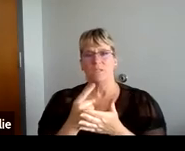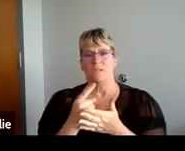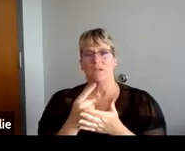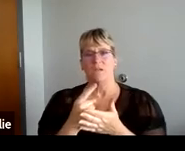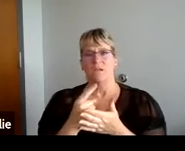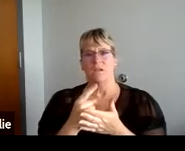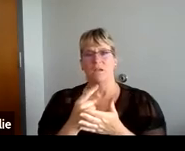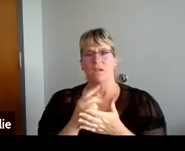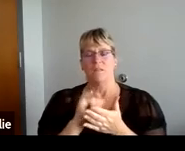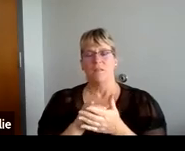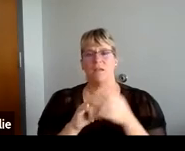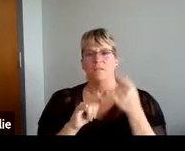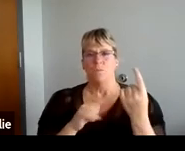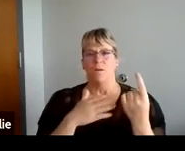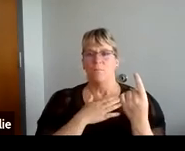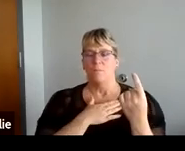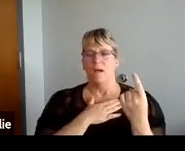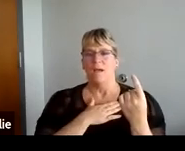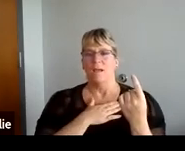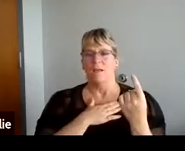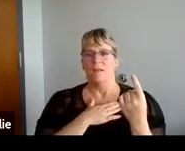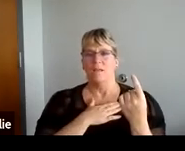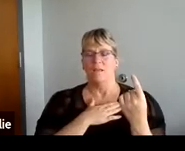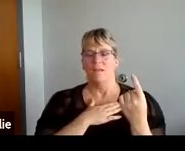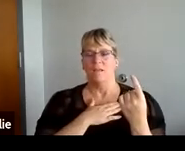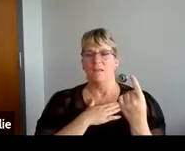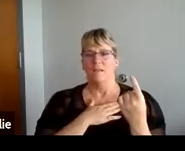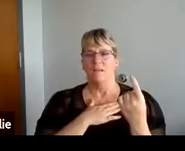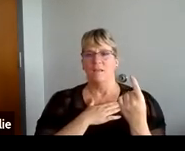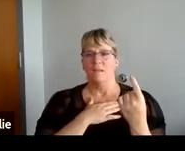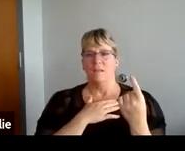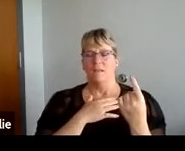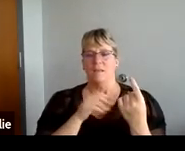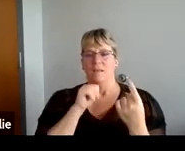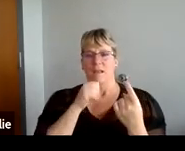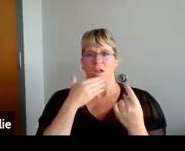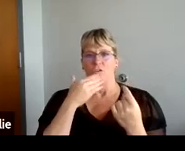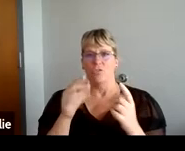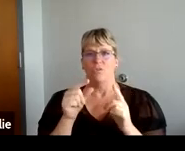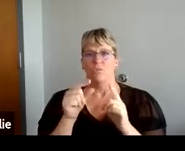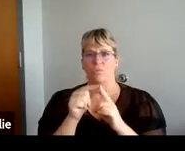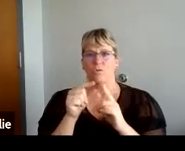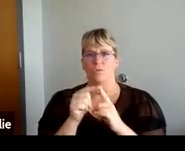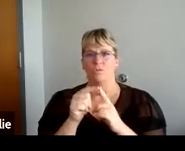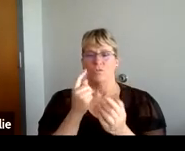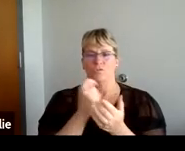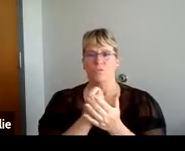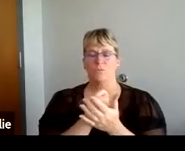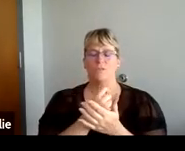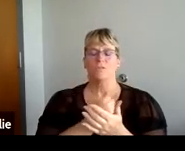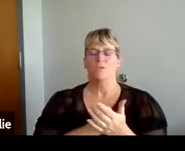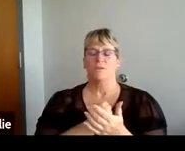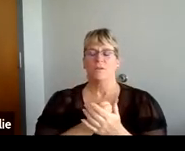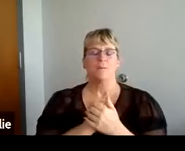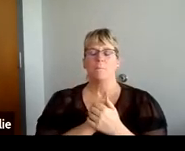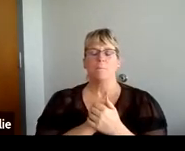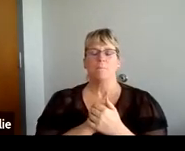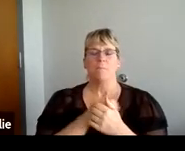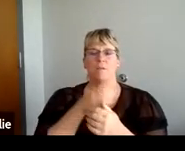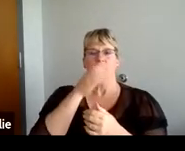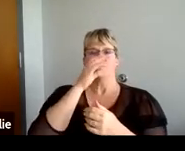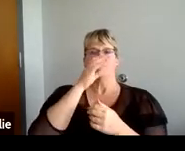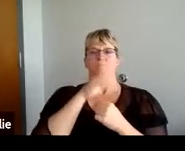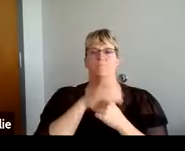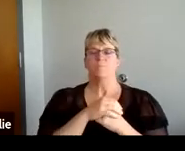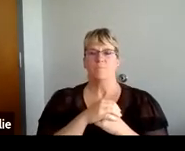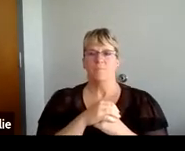That's one of my least favorite words in treatment. Sorry, I had a little ice cube there. One of my least